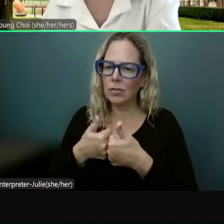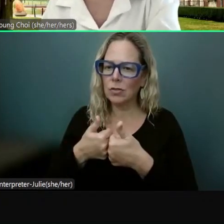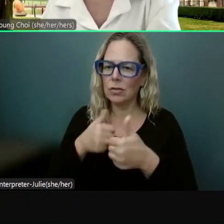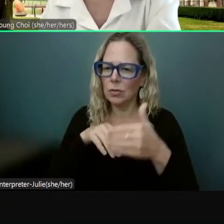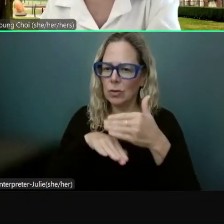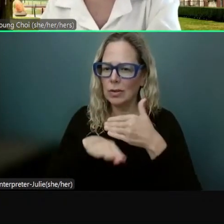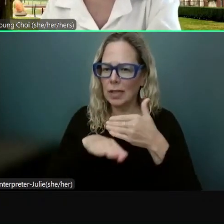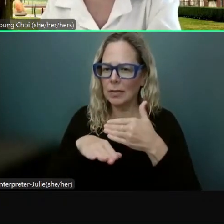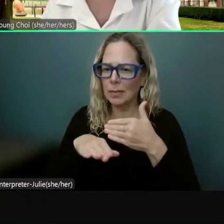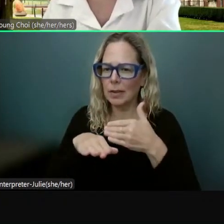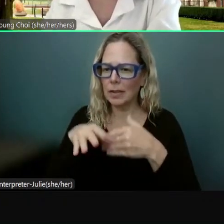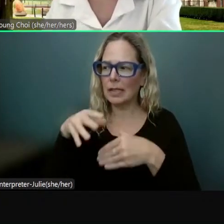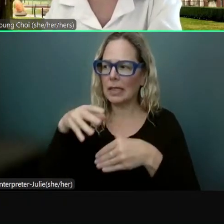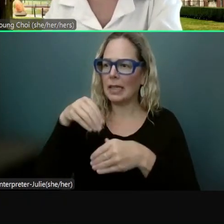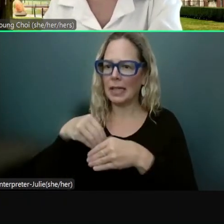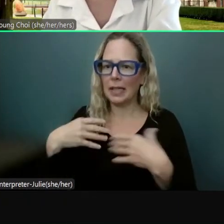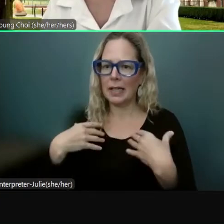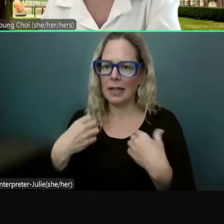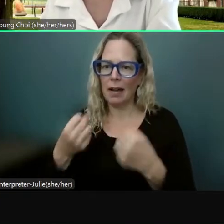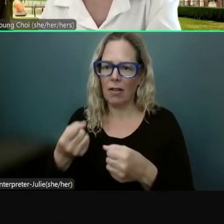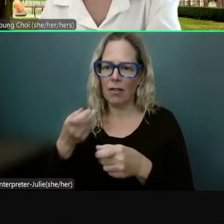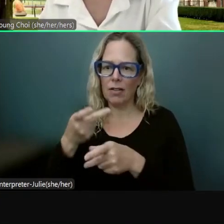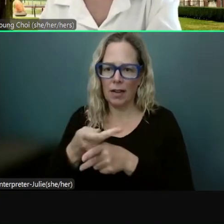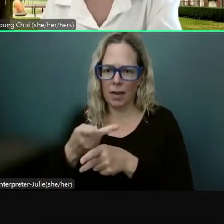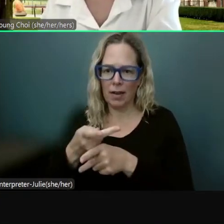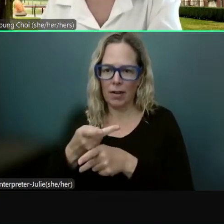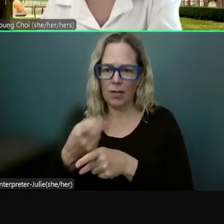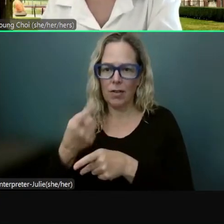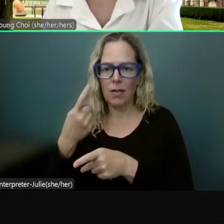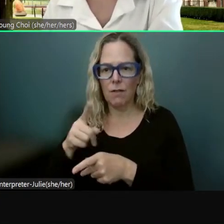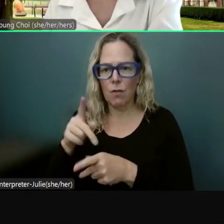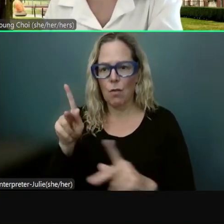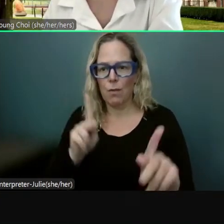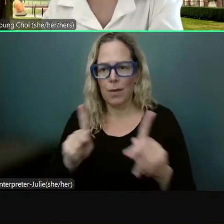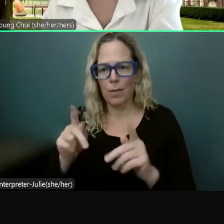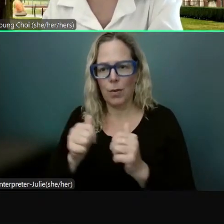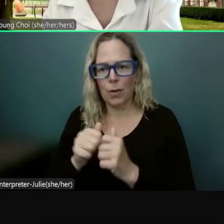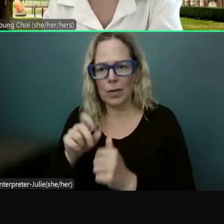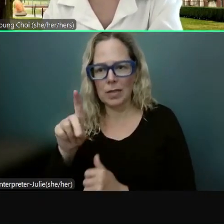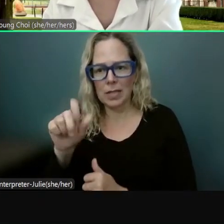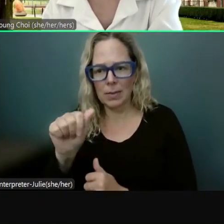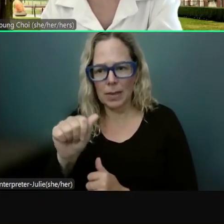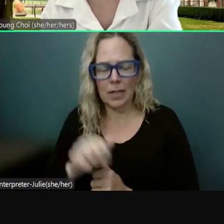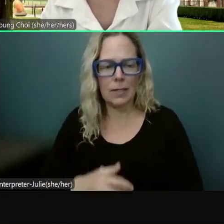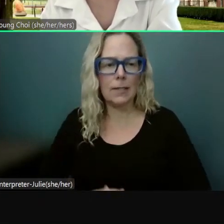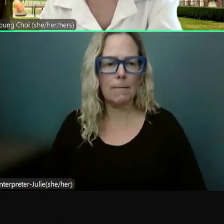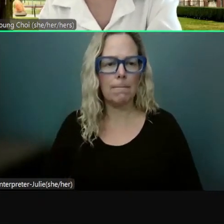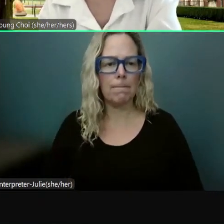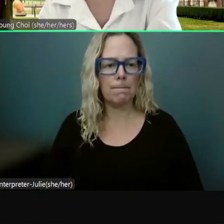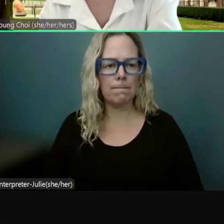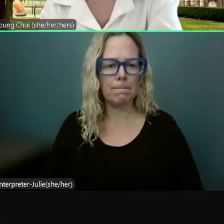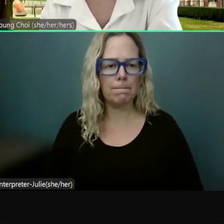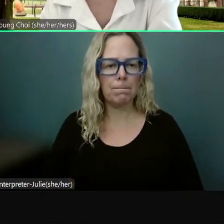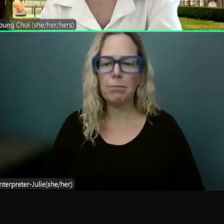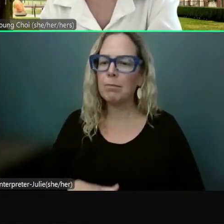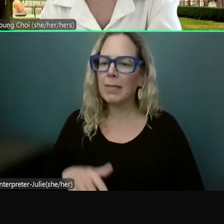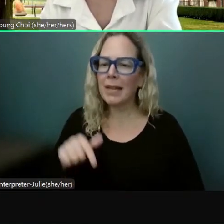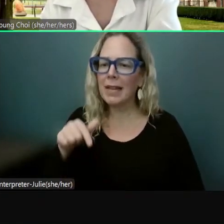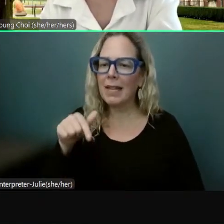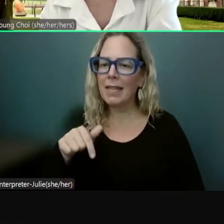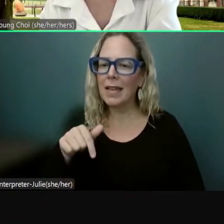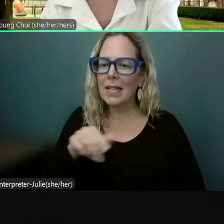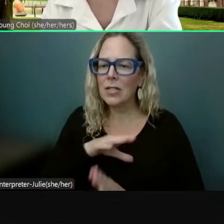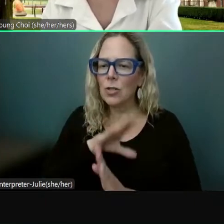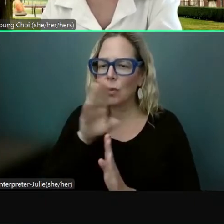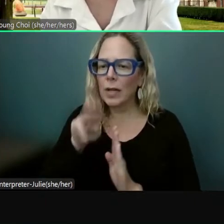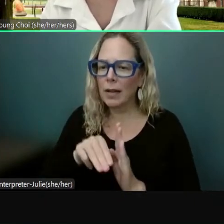settings for people with disabilities. Students who participated in this curriculum